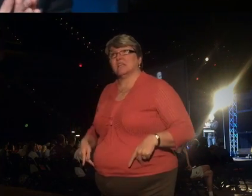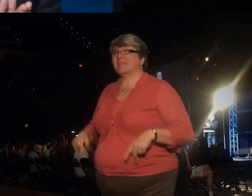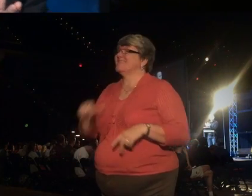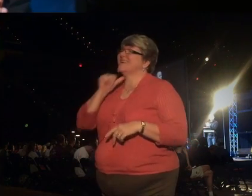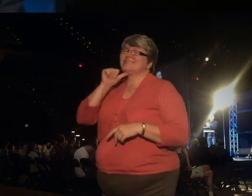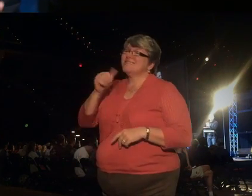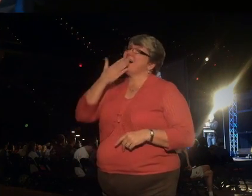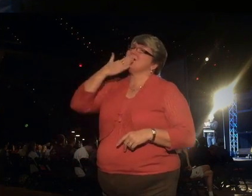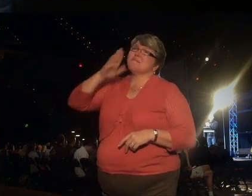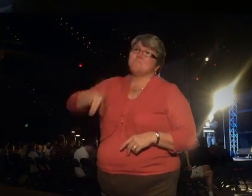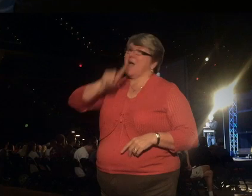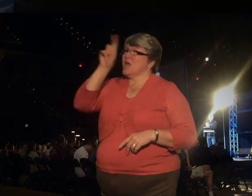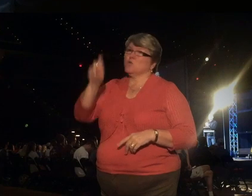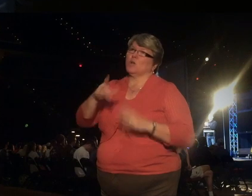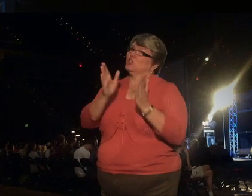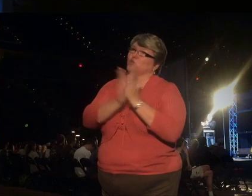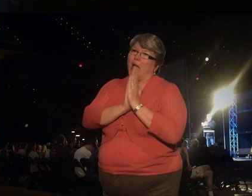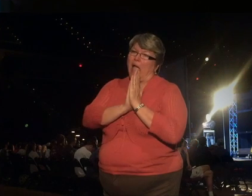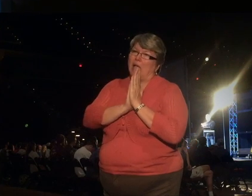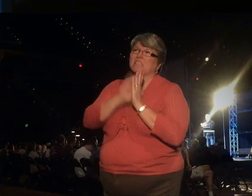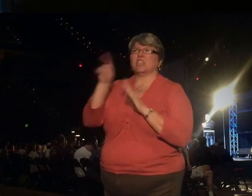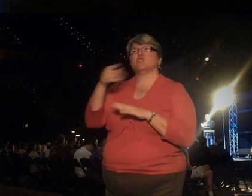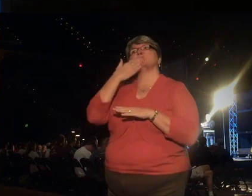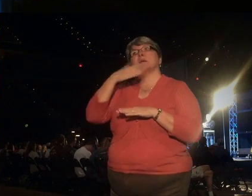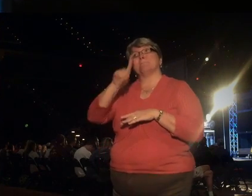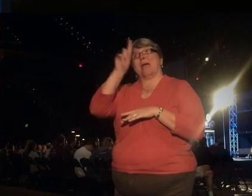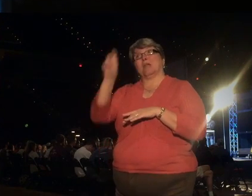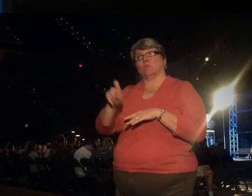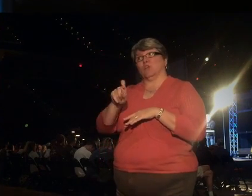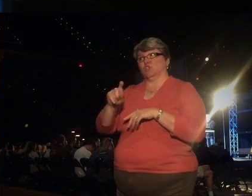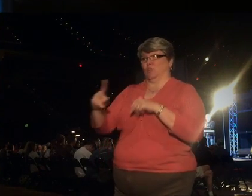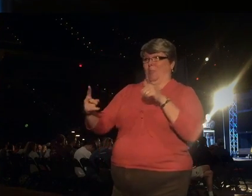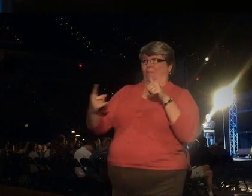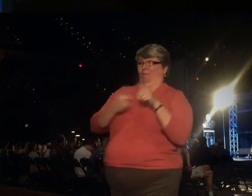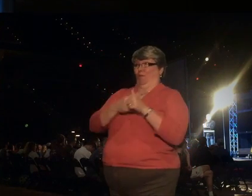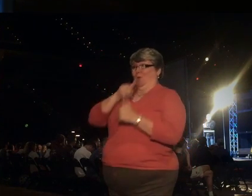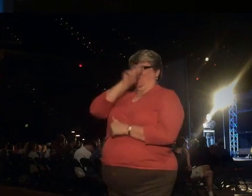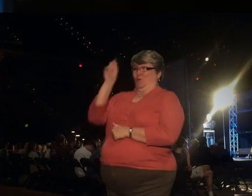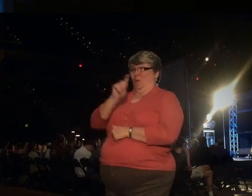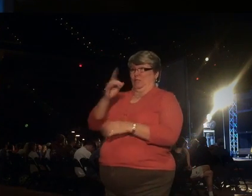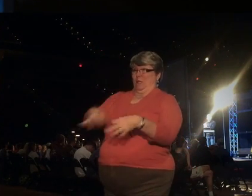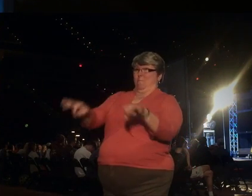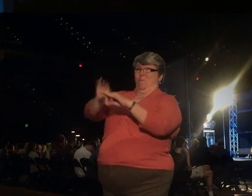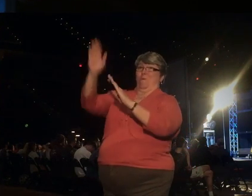ask. It's just a bad question to ask first, right? Because the